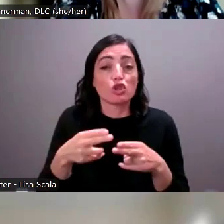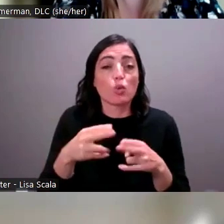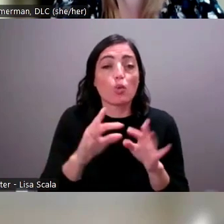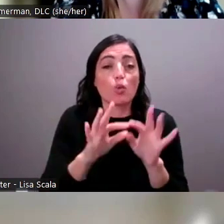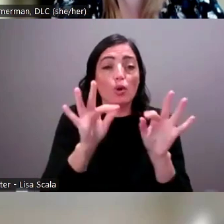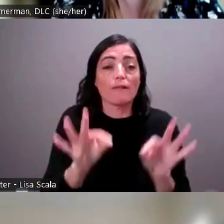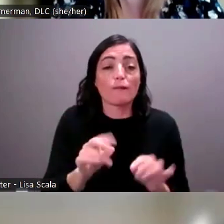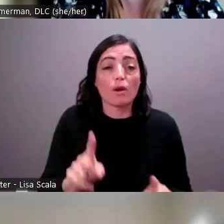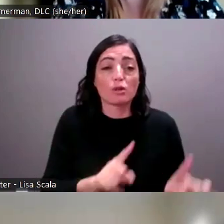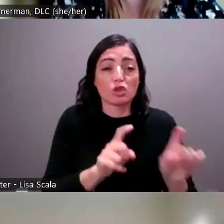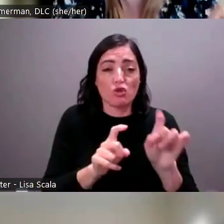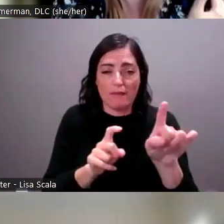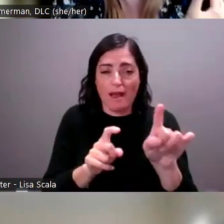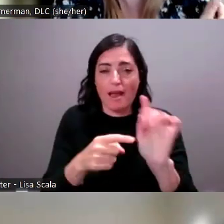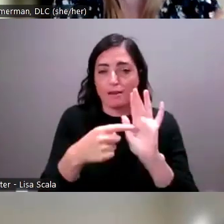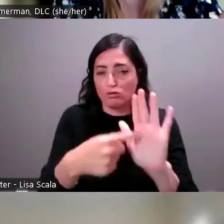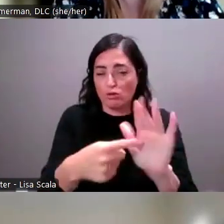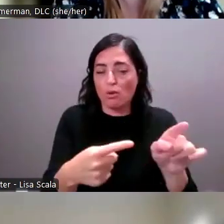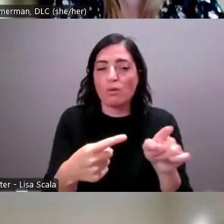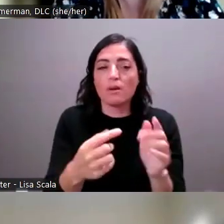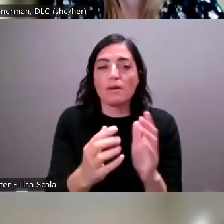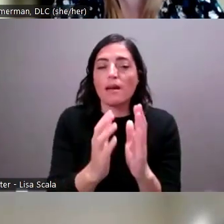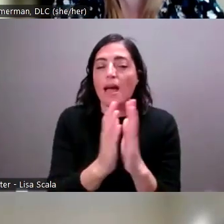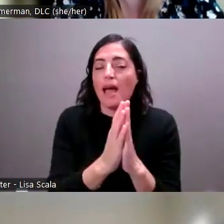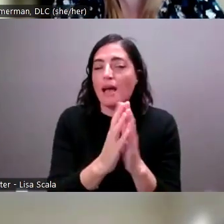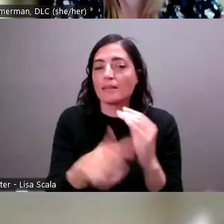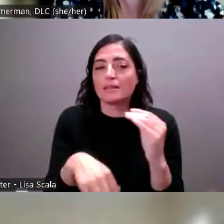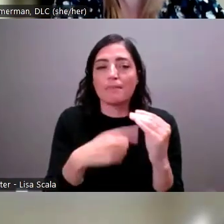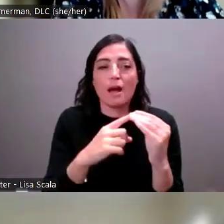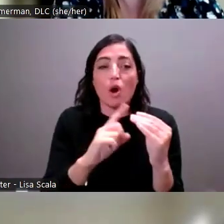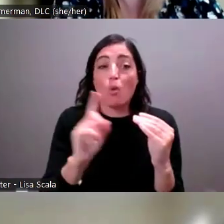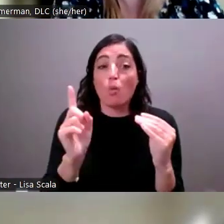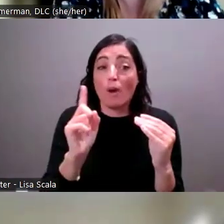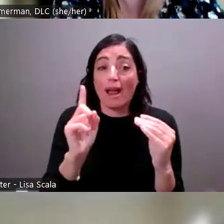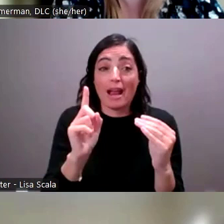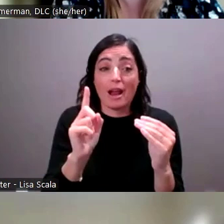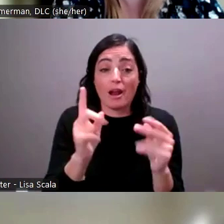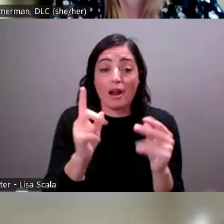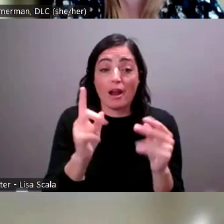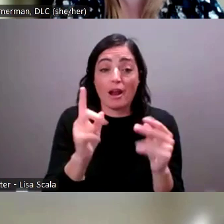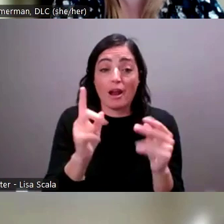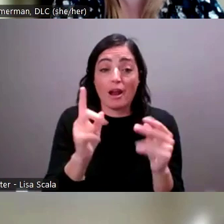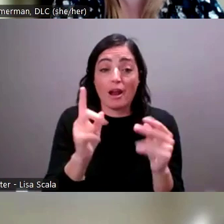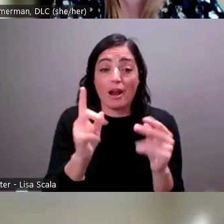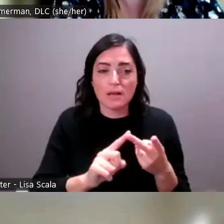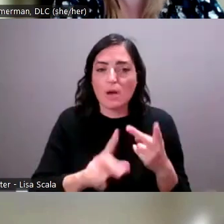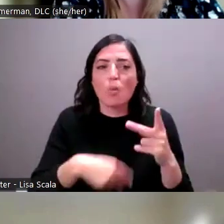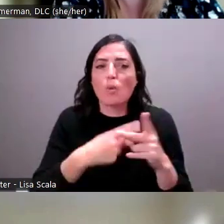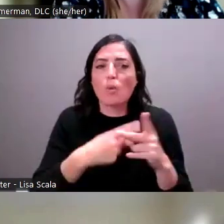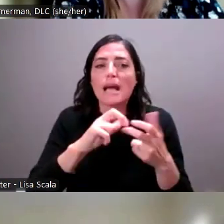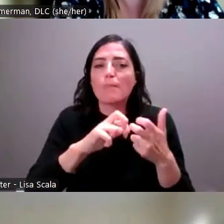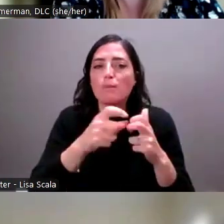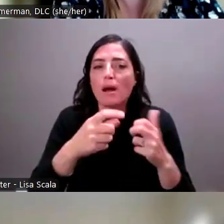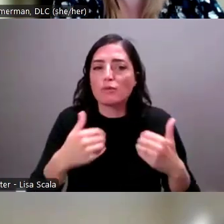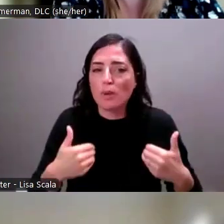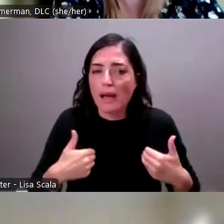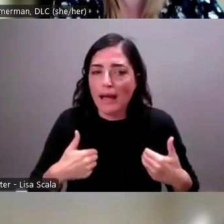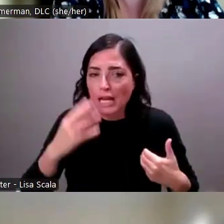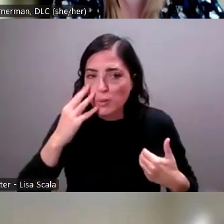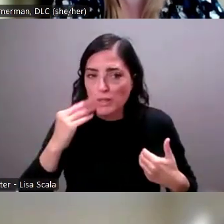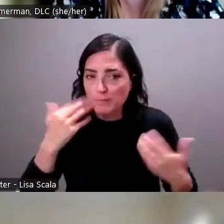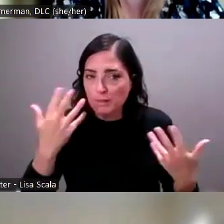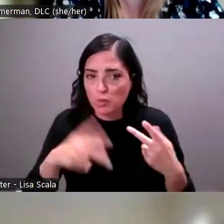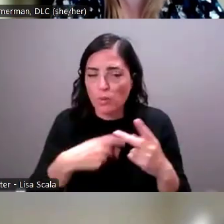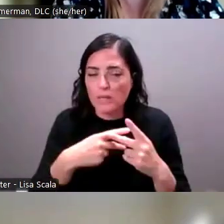which just asks about, where your polling place was, what types of problems you had at your polling